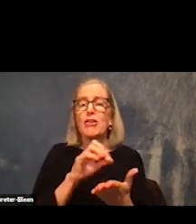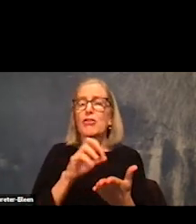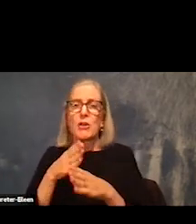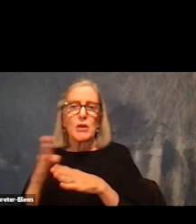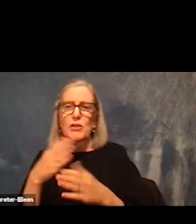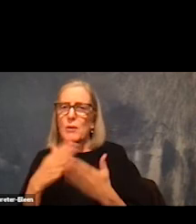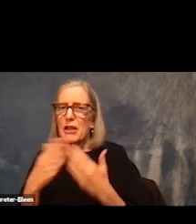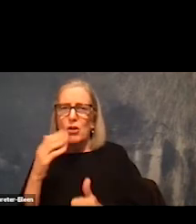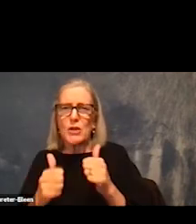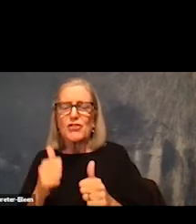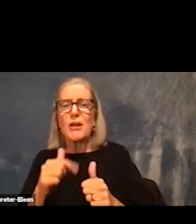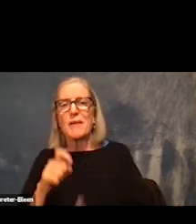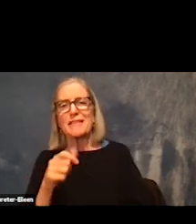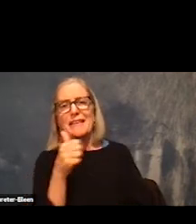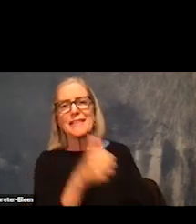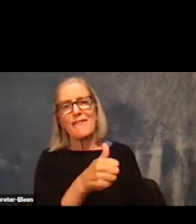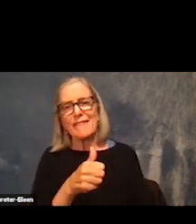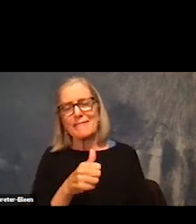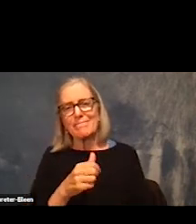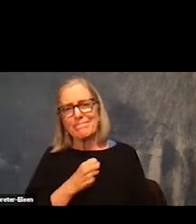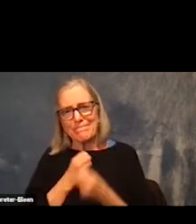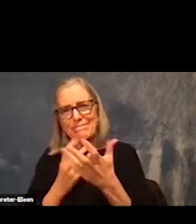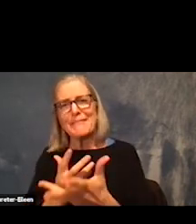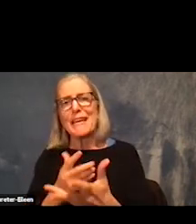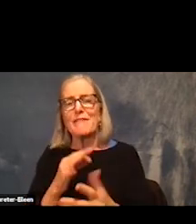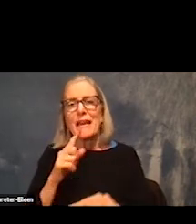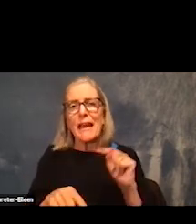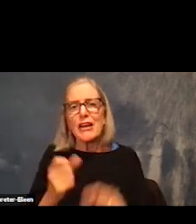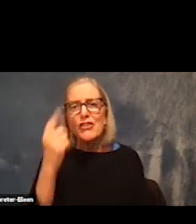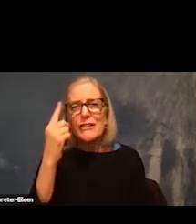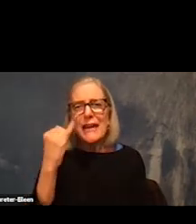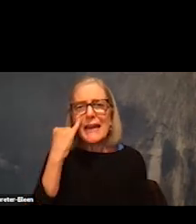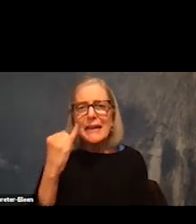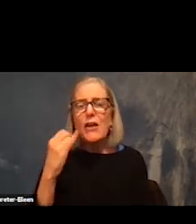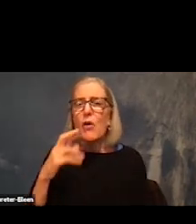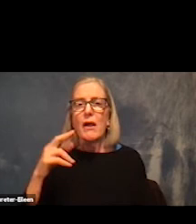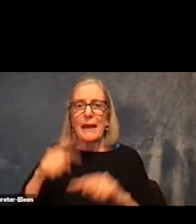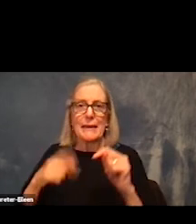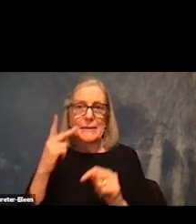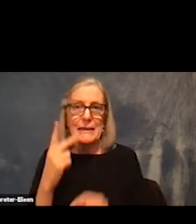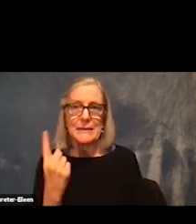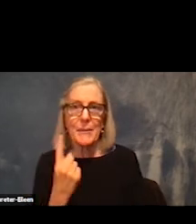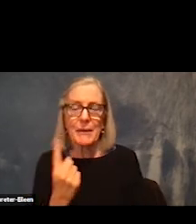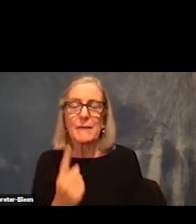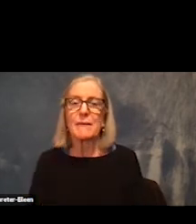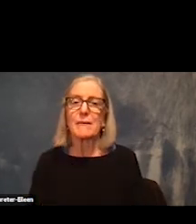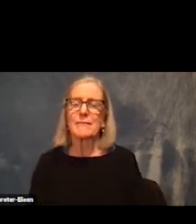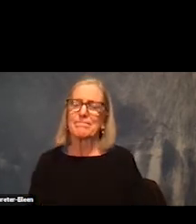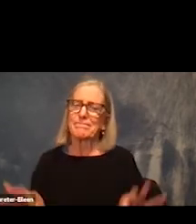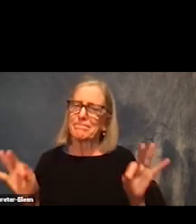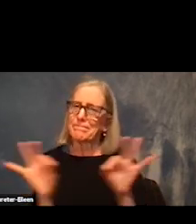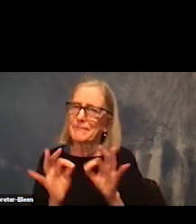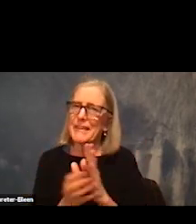speak up for himself when he doesn't understand a concept or the directions, or he can't see materials. This is going to be critical for